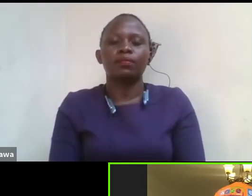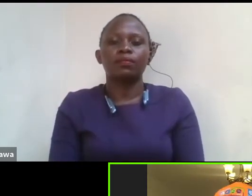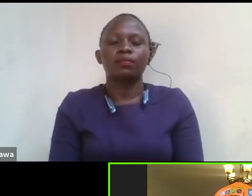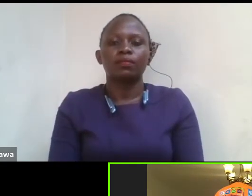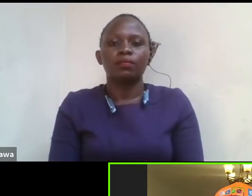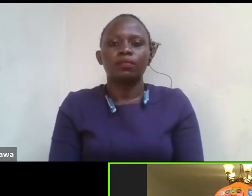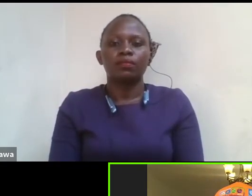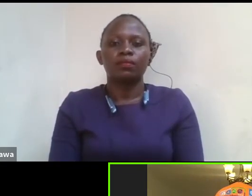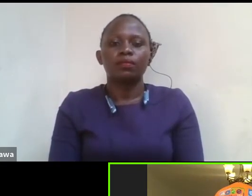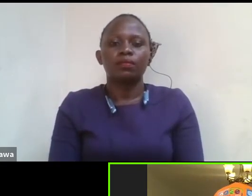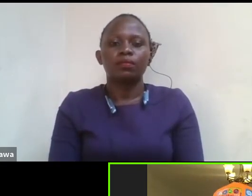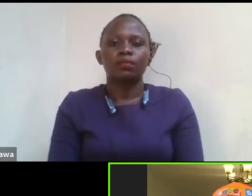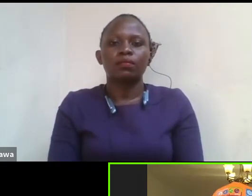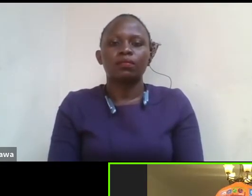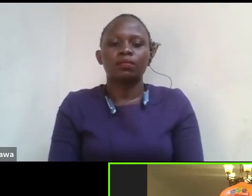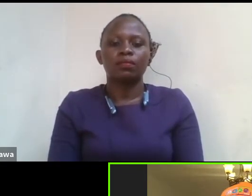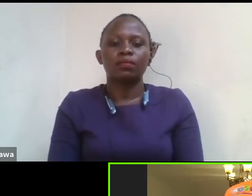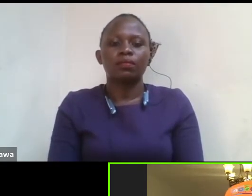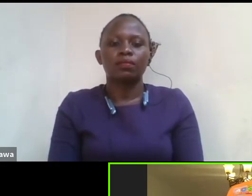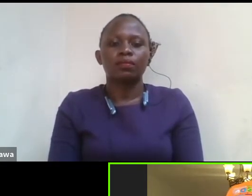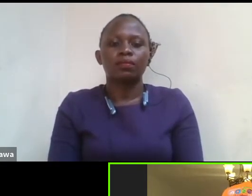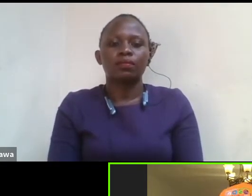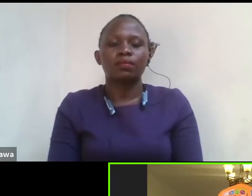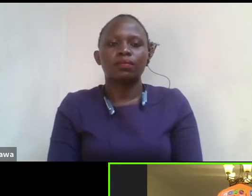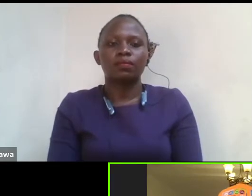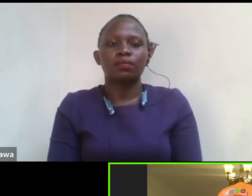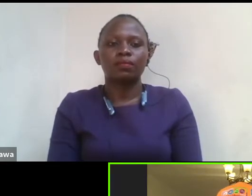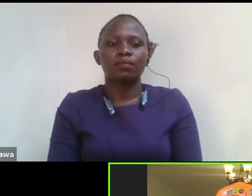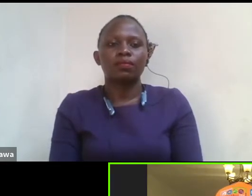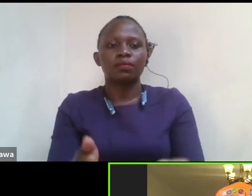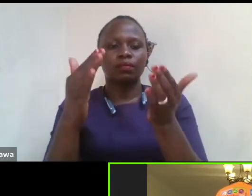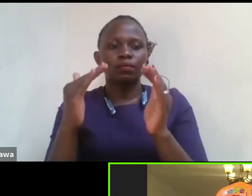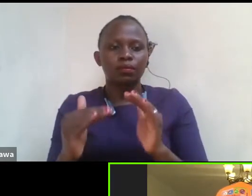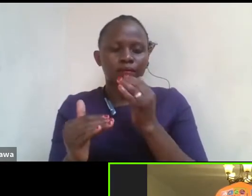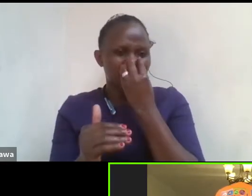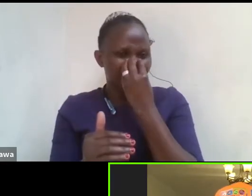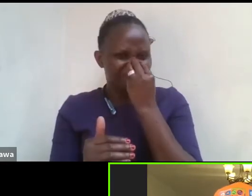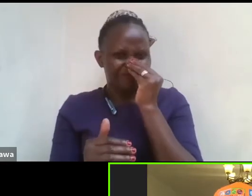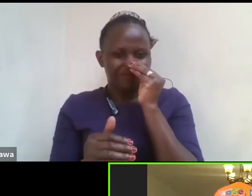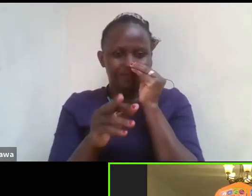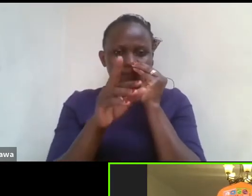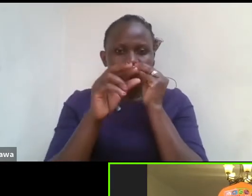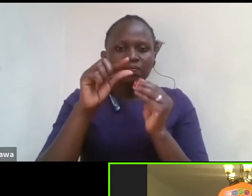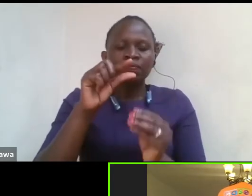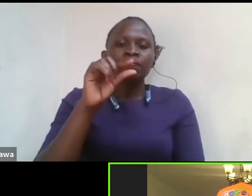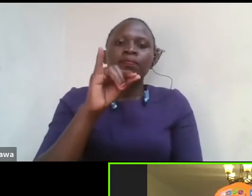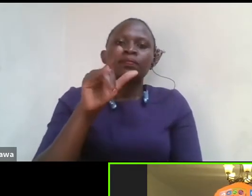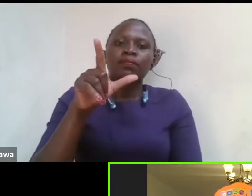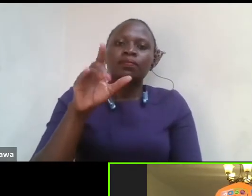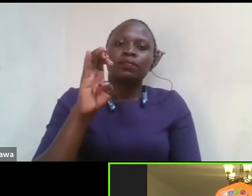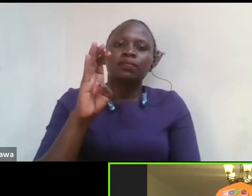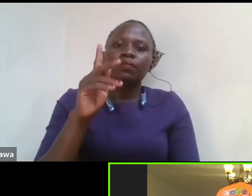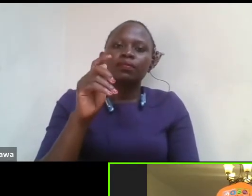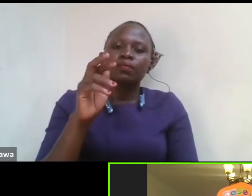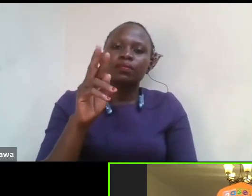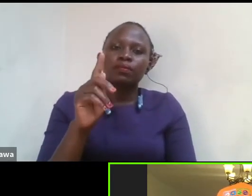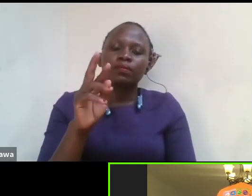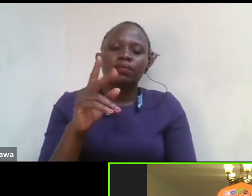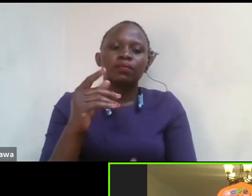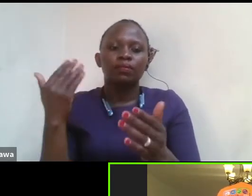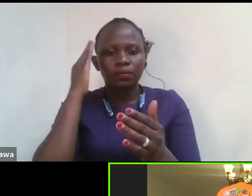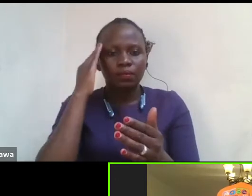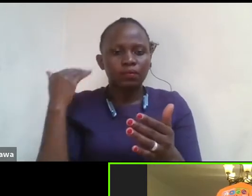The next panelist, who I'm not sure whether he's joined us yet, is Gilbert Kamuntu, whom I've also known for over 10